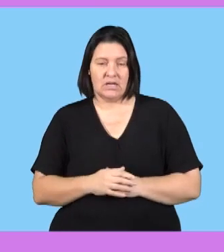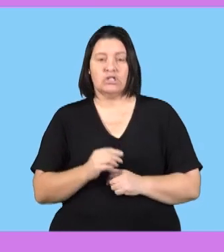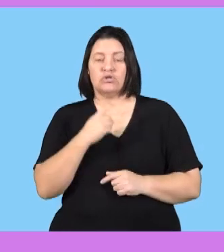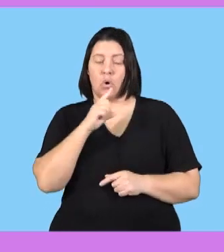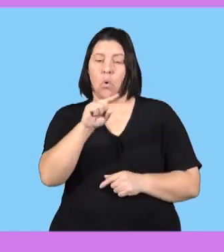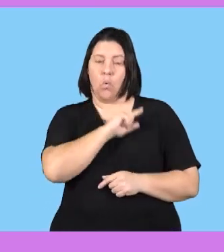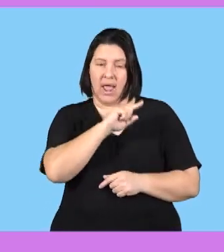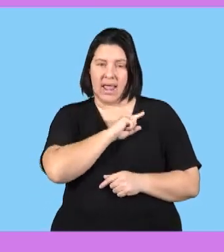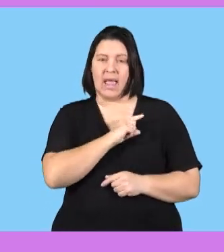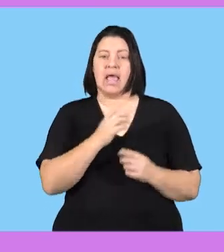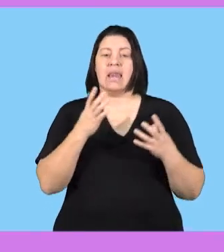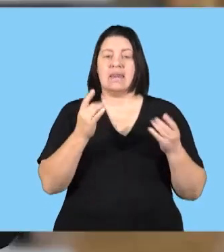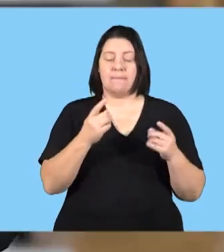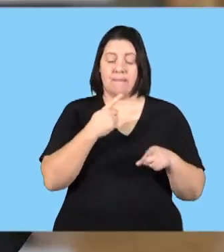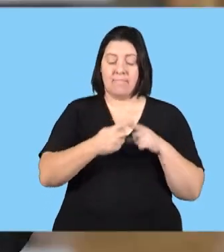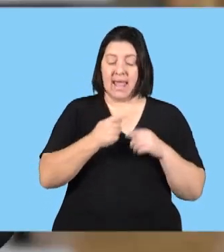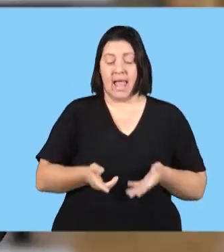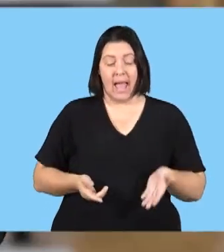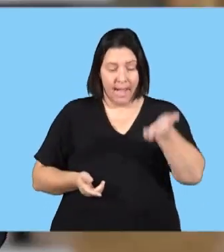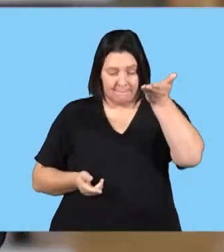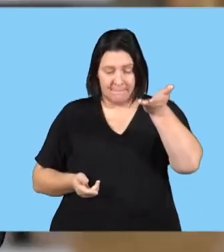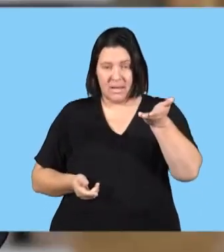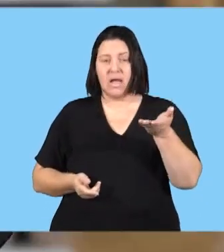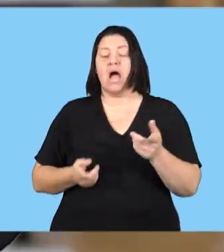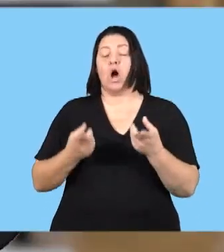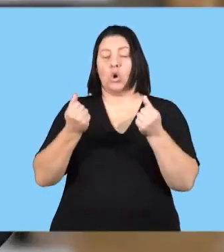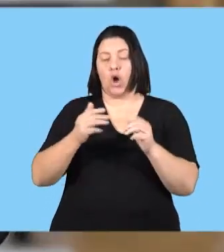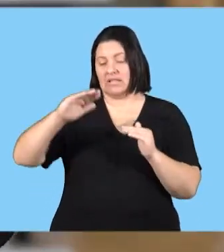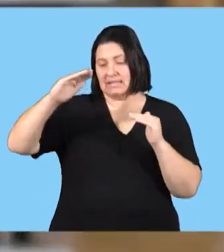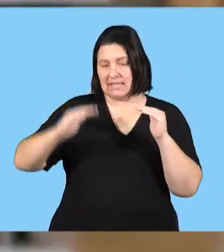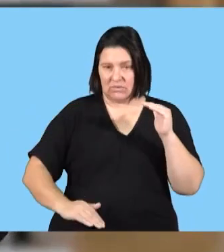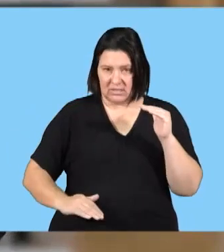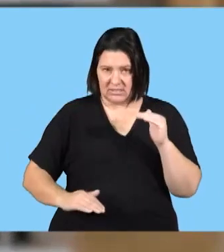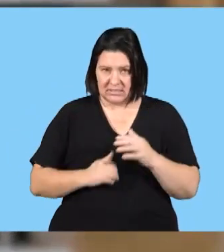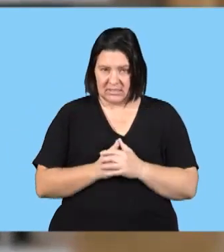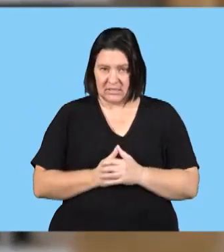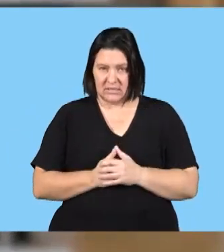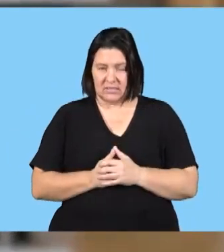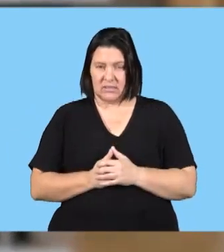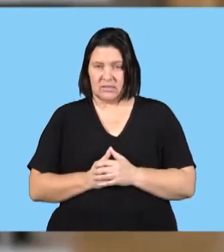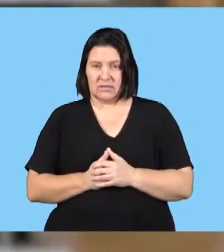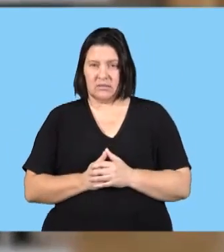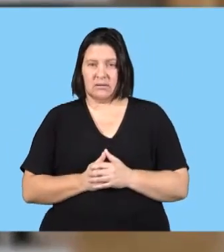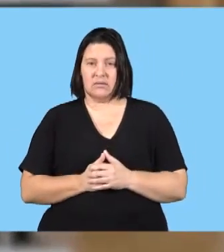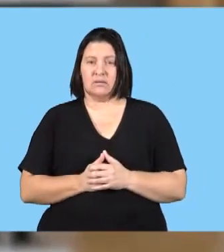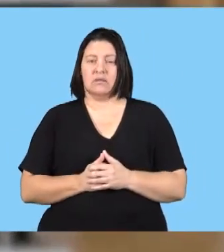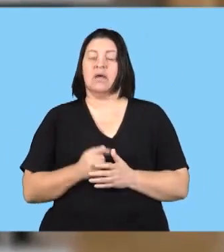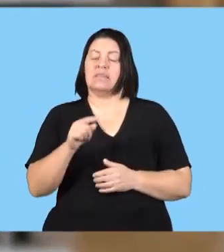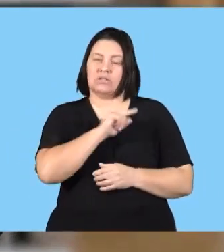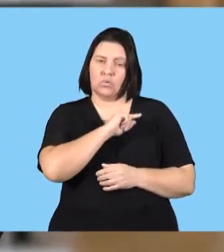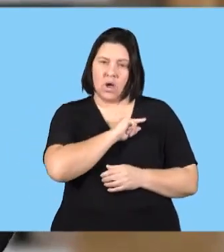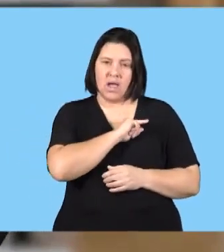So we are saying, because as the number of players increases, therefore the number of costs becomes less and